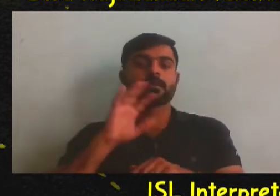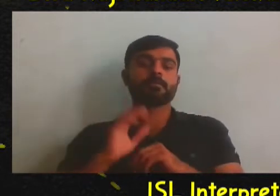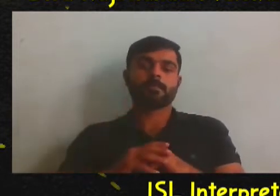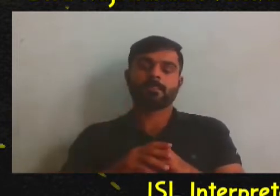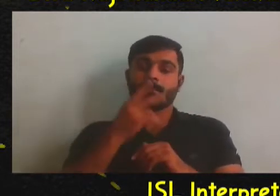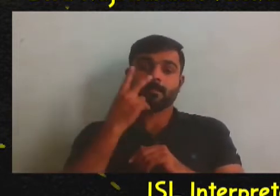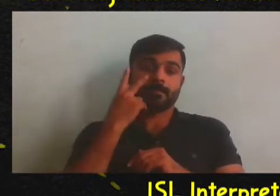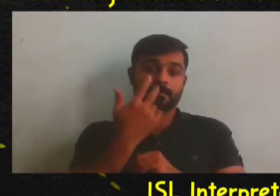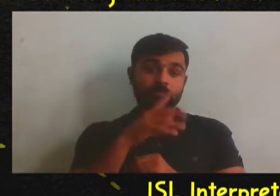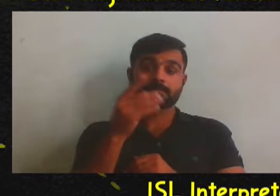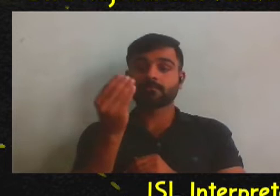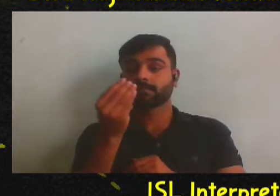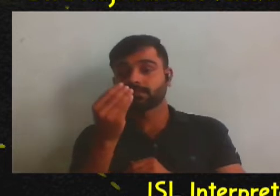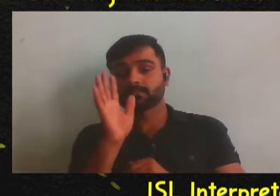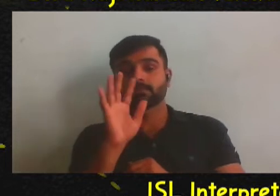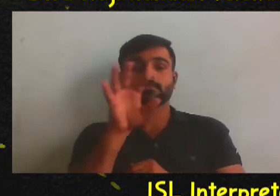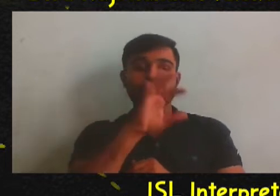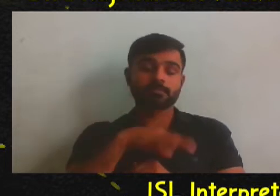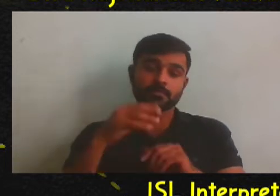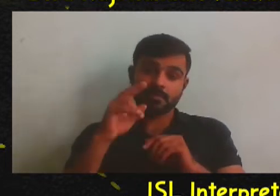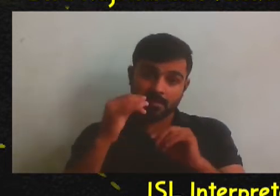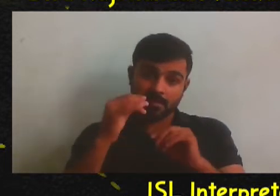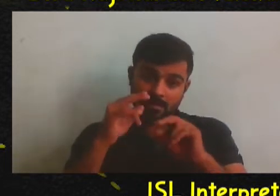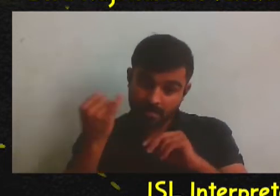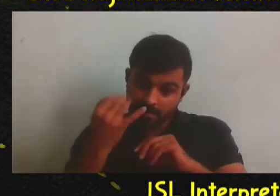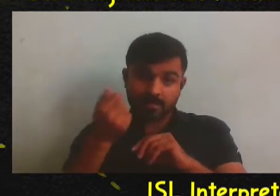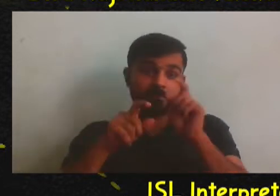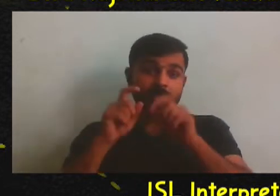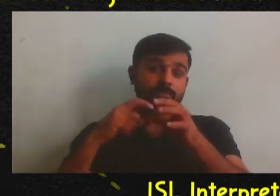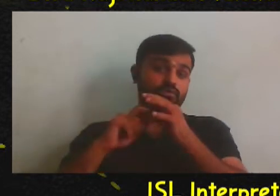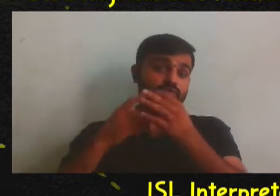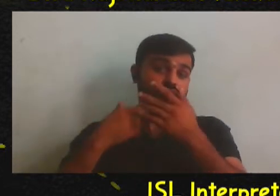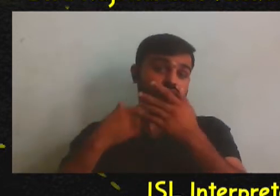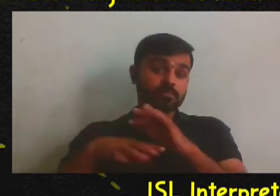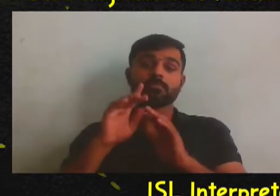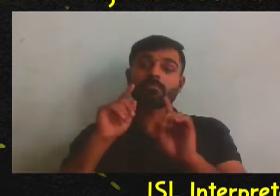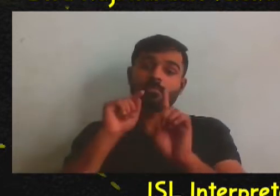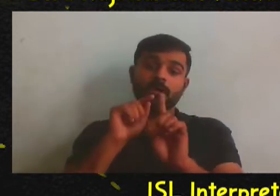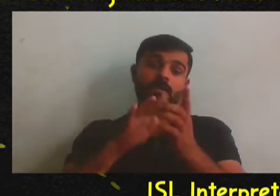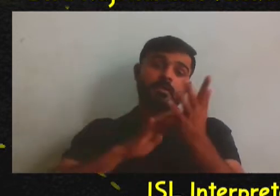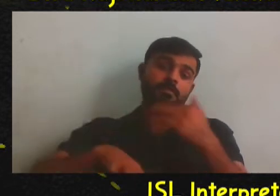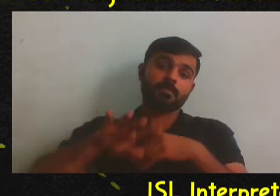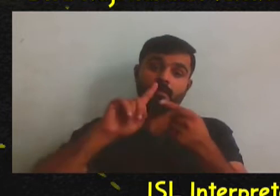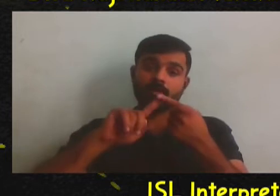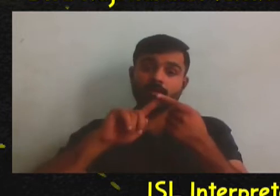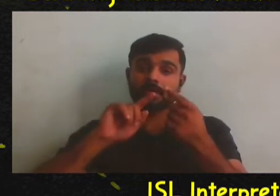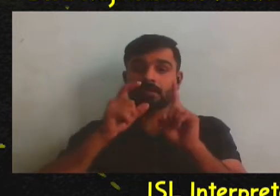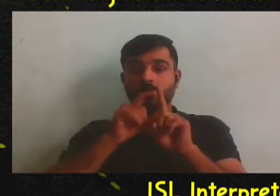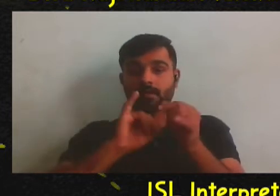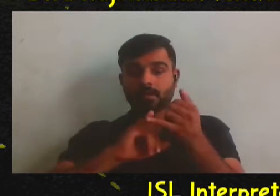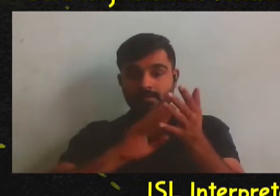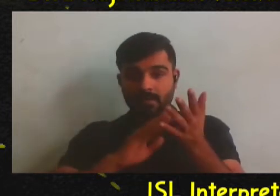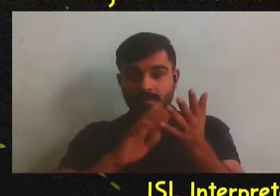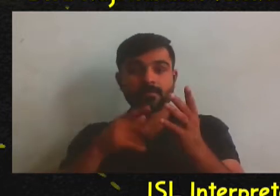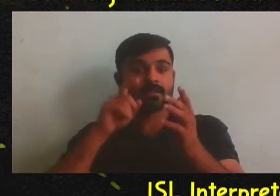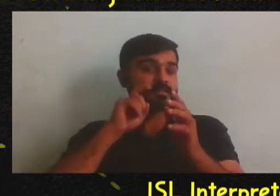you'll see here, some of the searches and questions people are asking are mainly around BDSM and using sex toys. So,